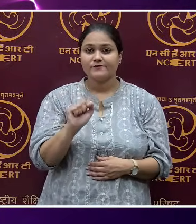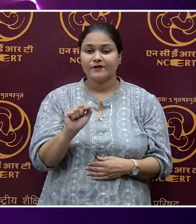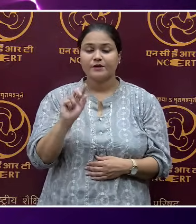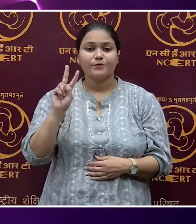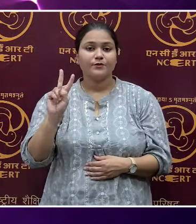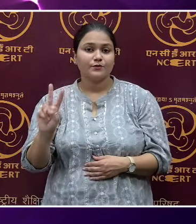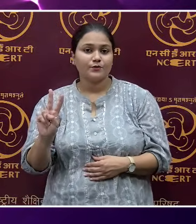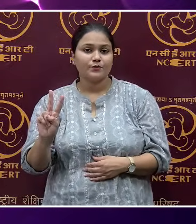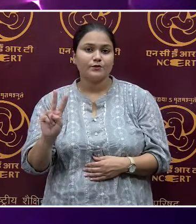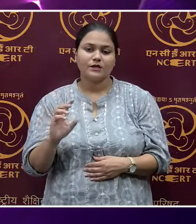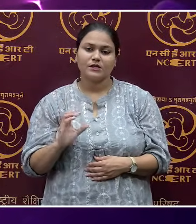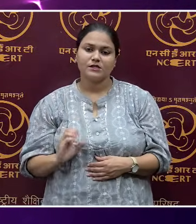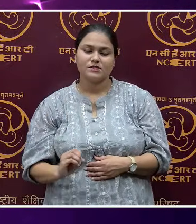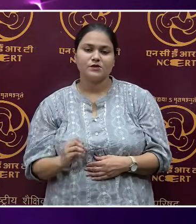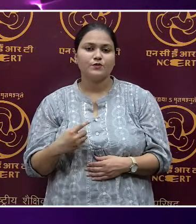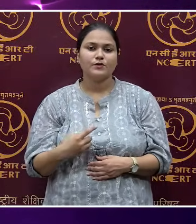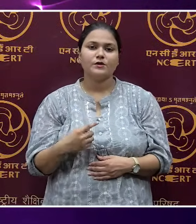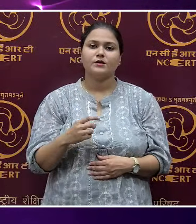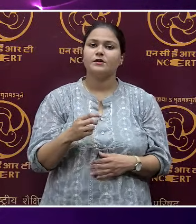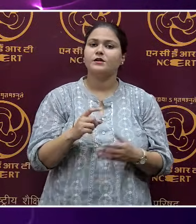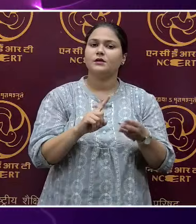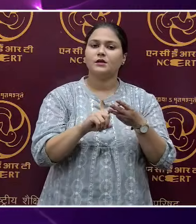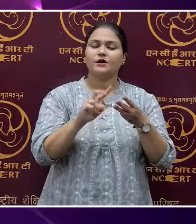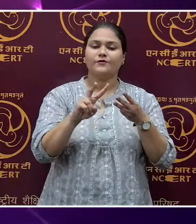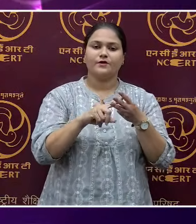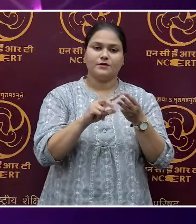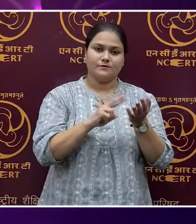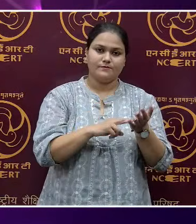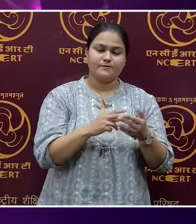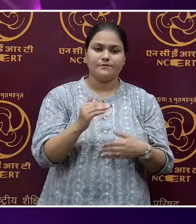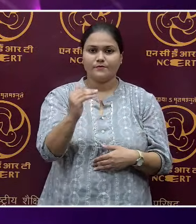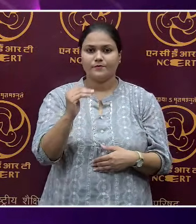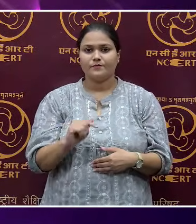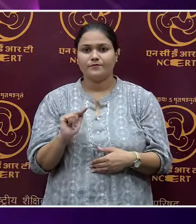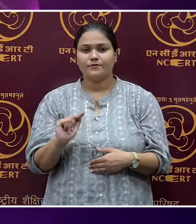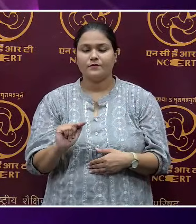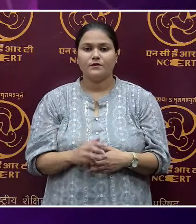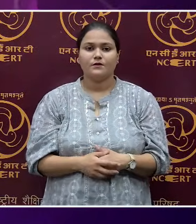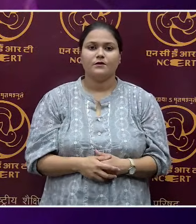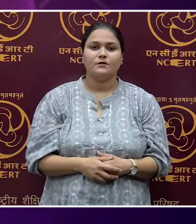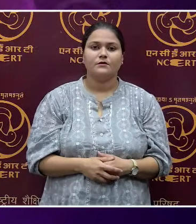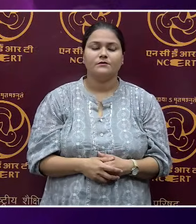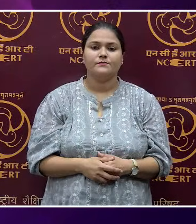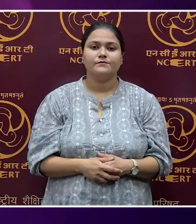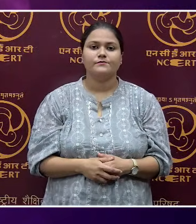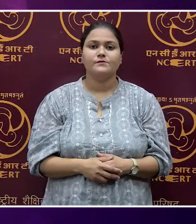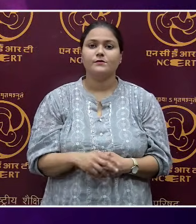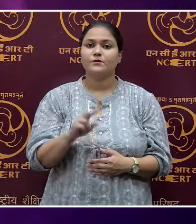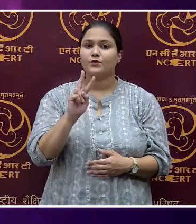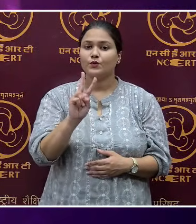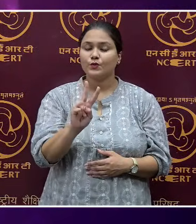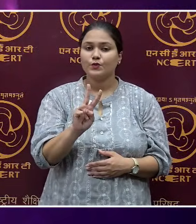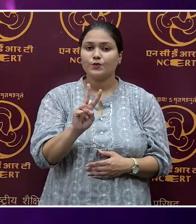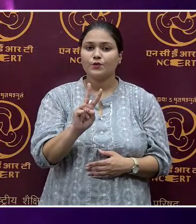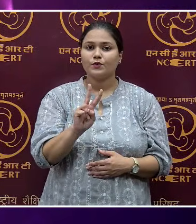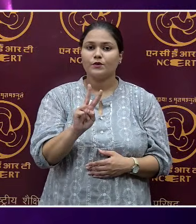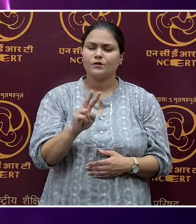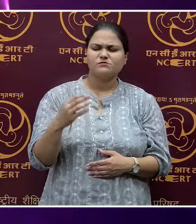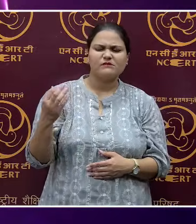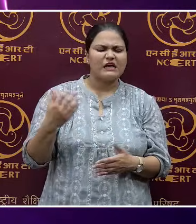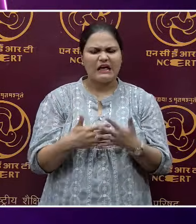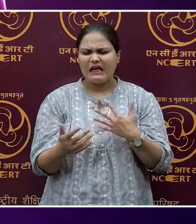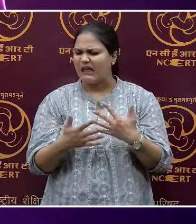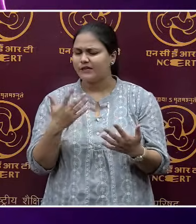R1. Again, you will click on the next button. 2 is also assigned to the R3 register. It will be randomly.